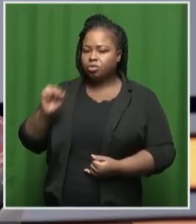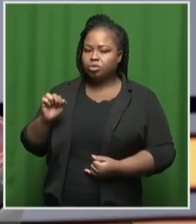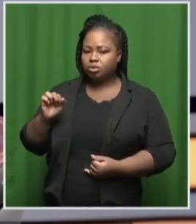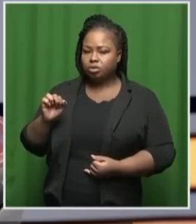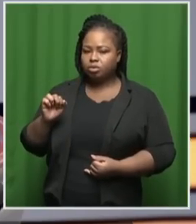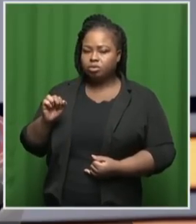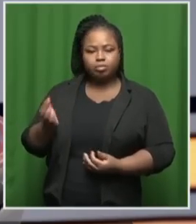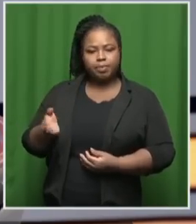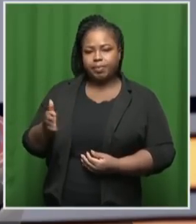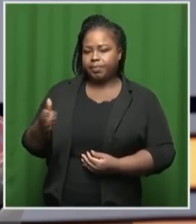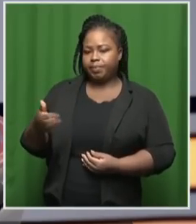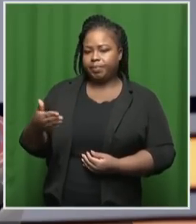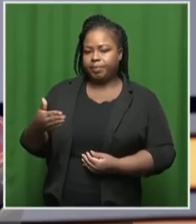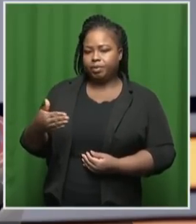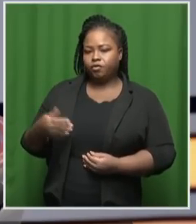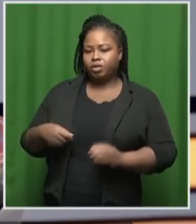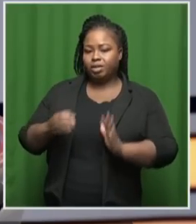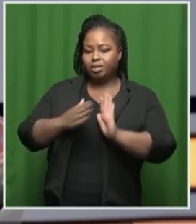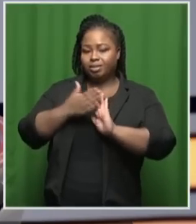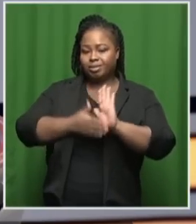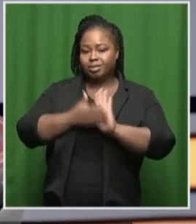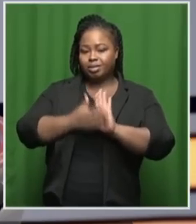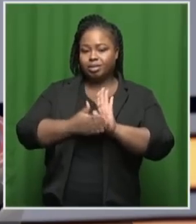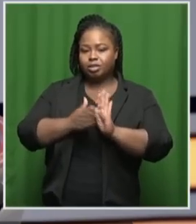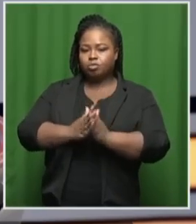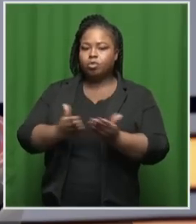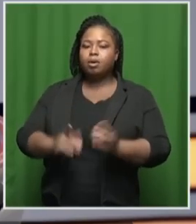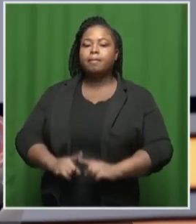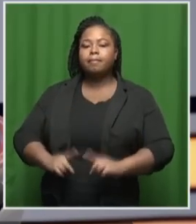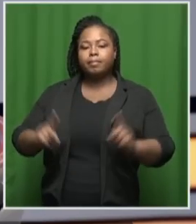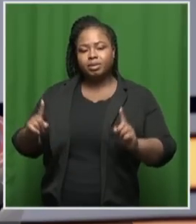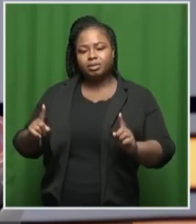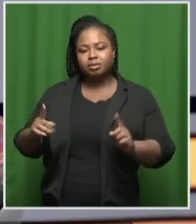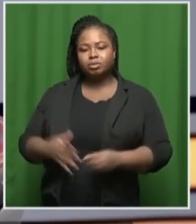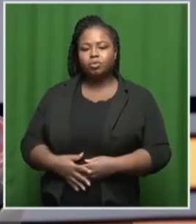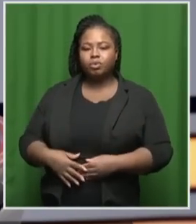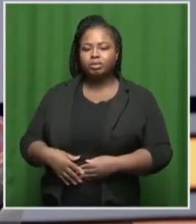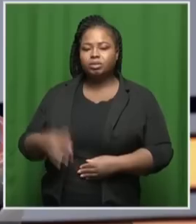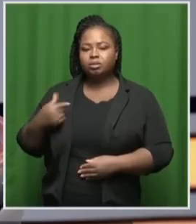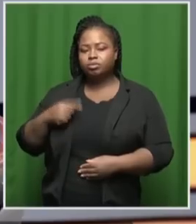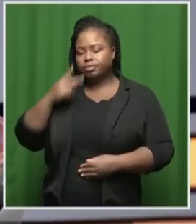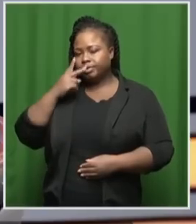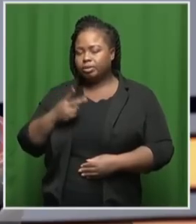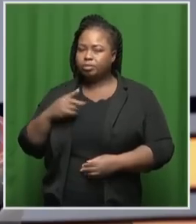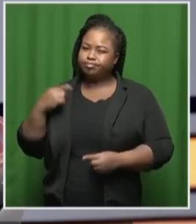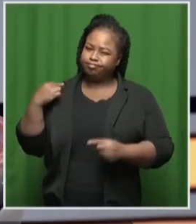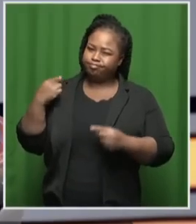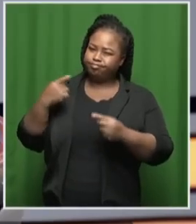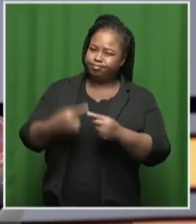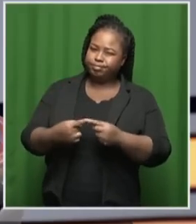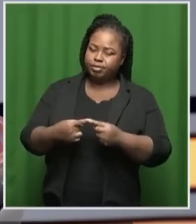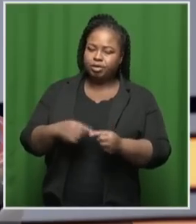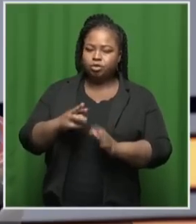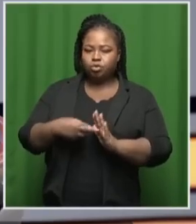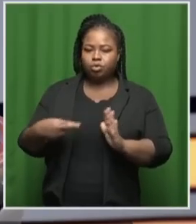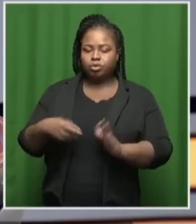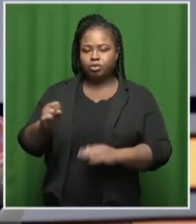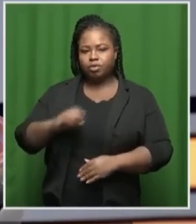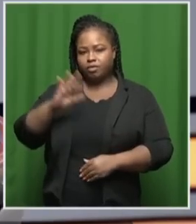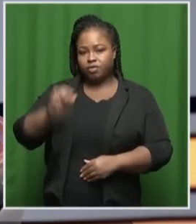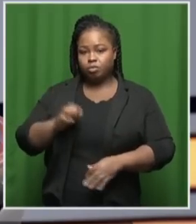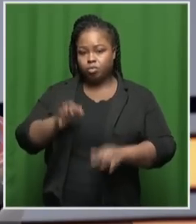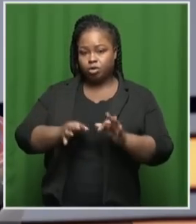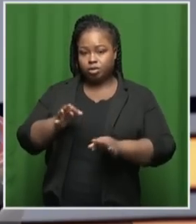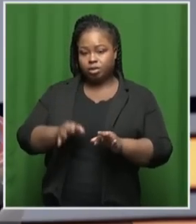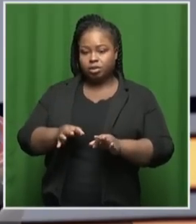notably not on the cover of this book. However, we do track his significance and his role in South African politics,